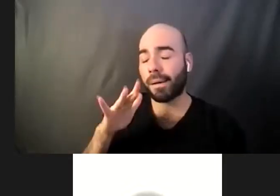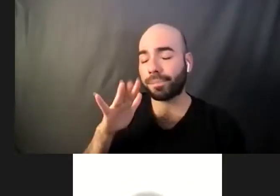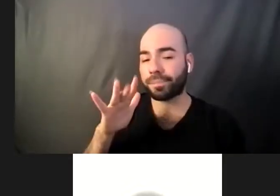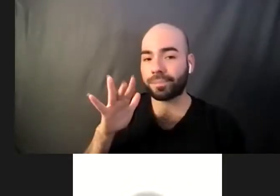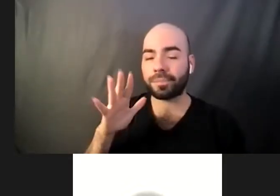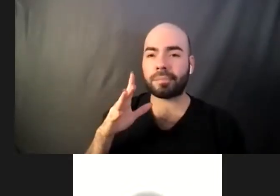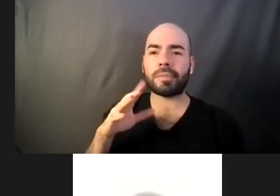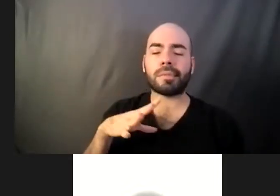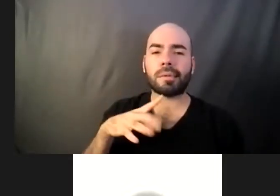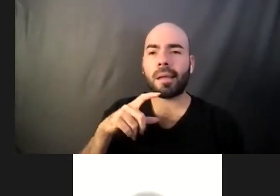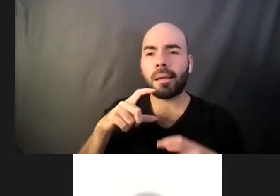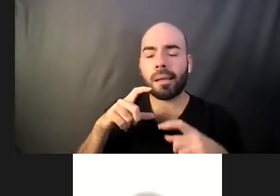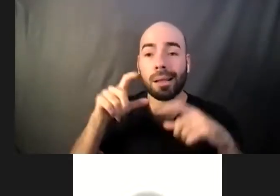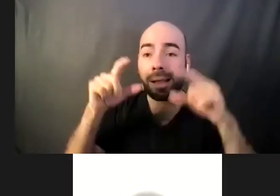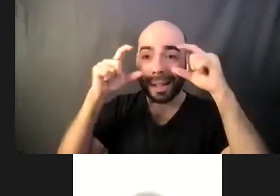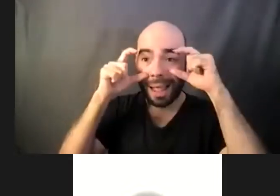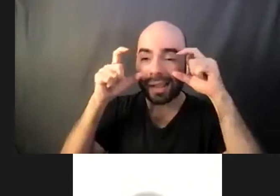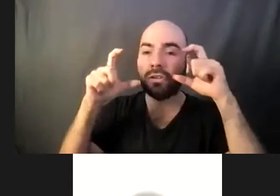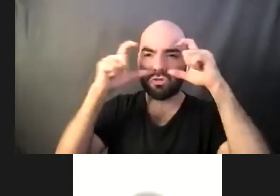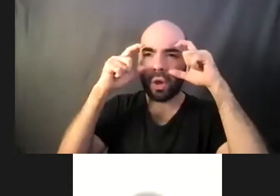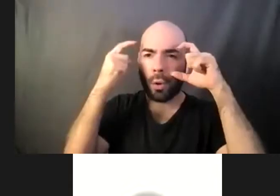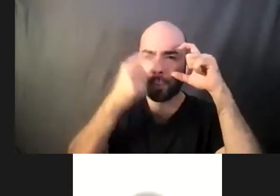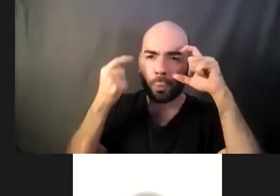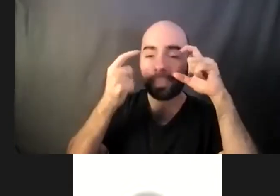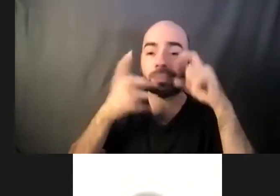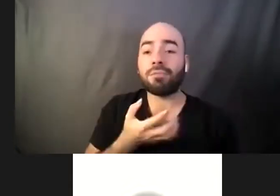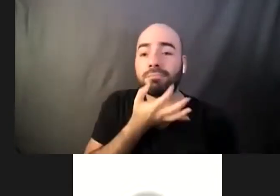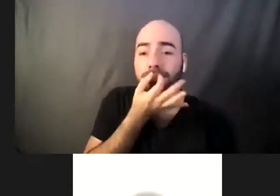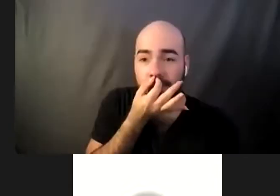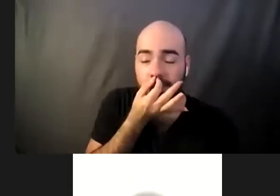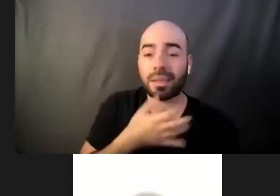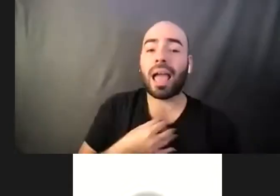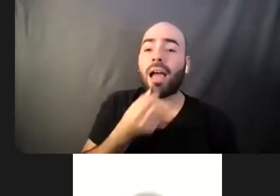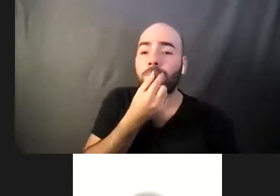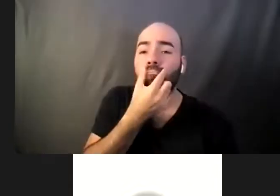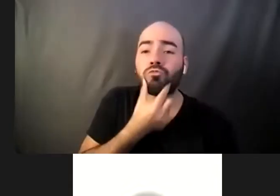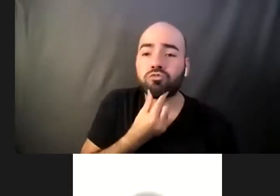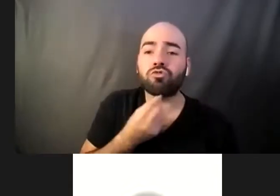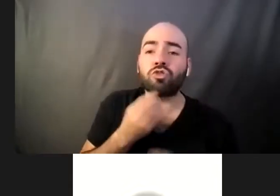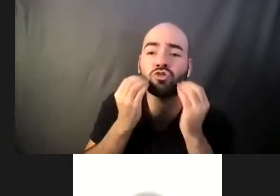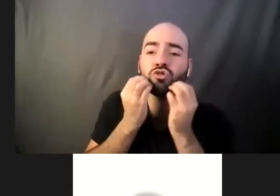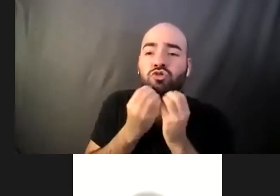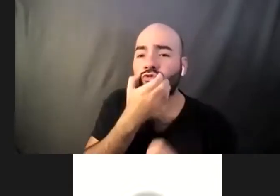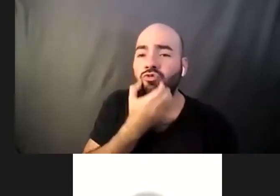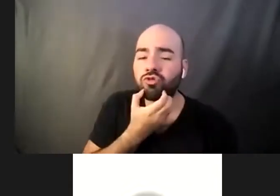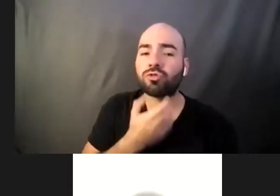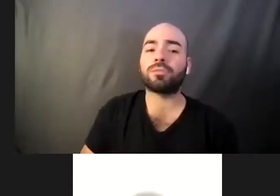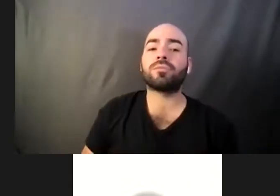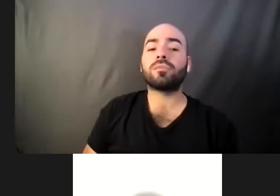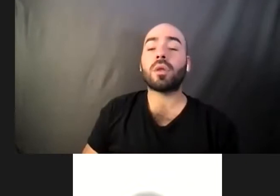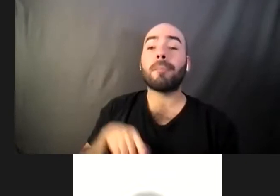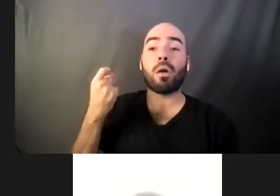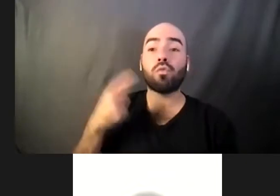clear, translucent glasses. I have a septum in my ear. I have a goatee and mustache. I also have a choker